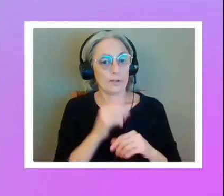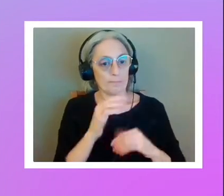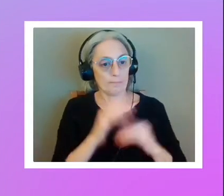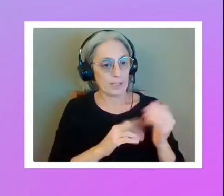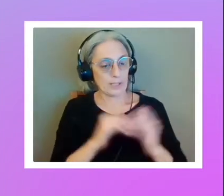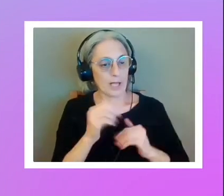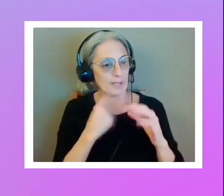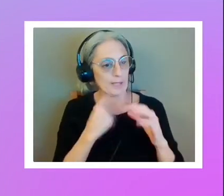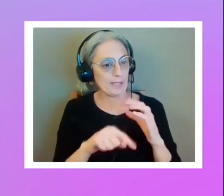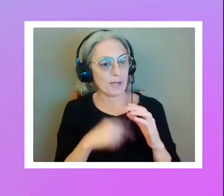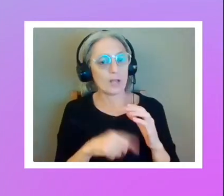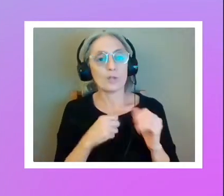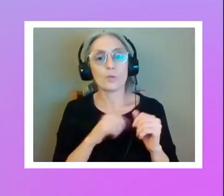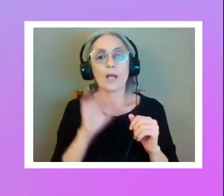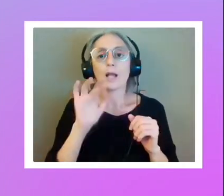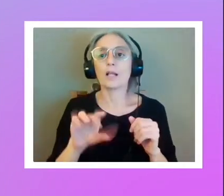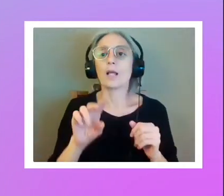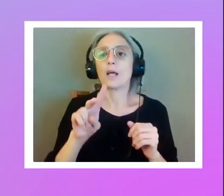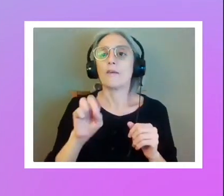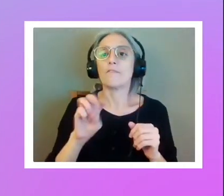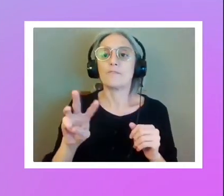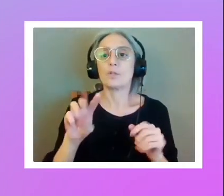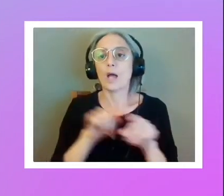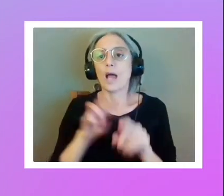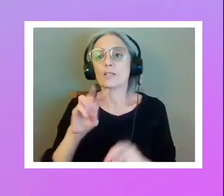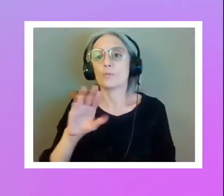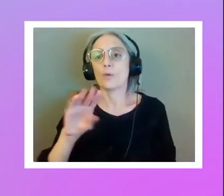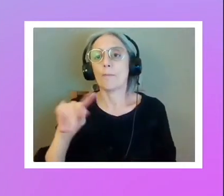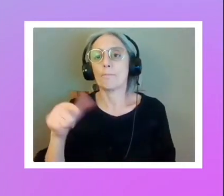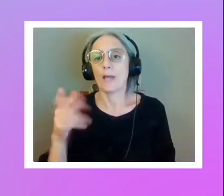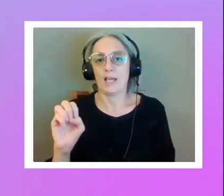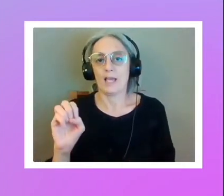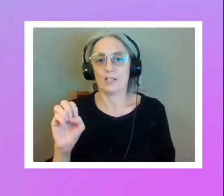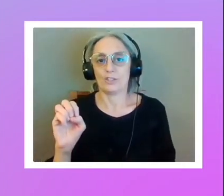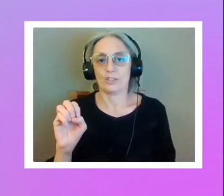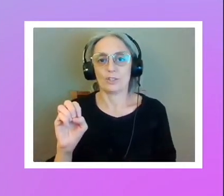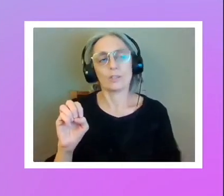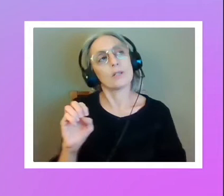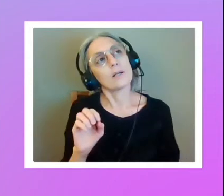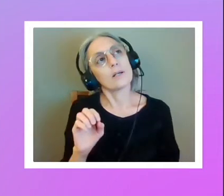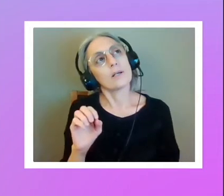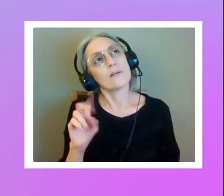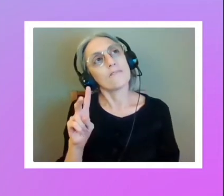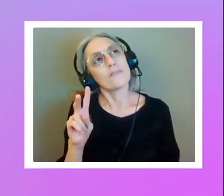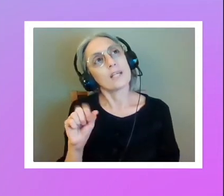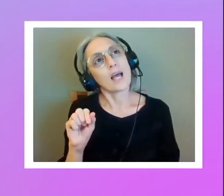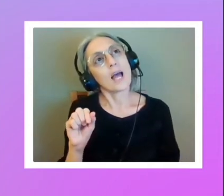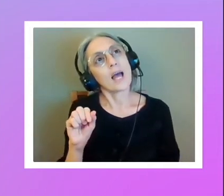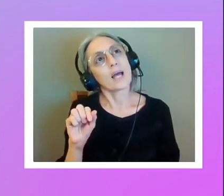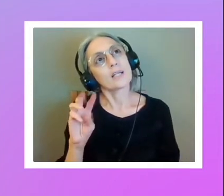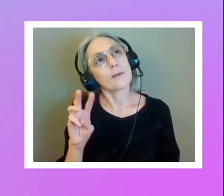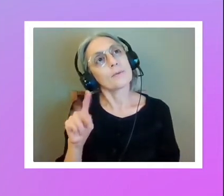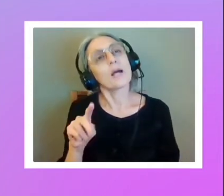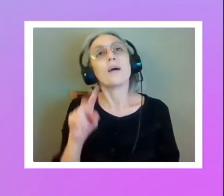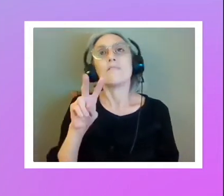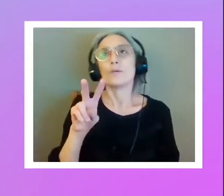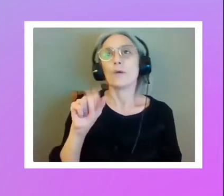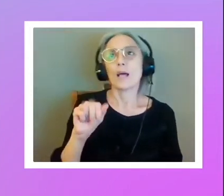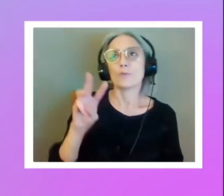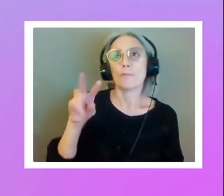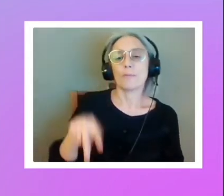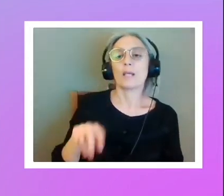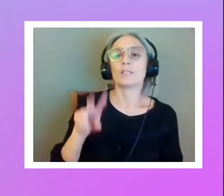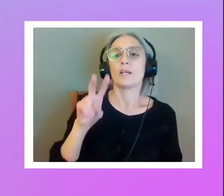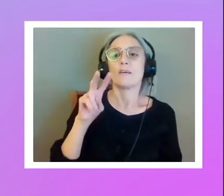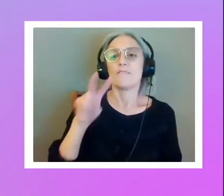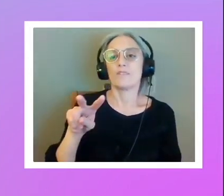page, VAMP, view as, well, not really VAMP because it's not an M as much as it's VAWP, view as a web page. This will